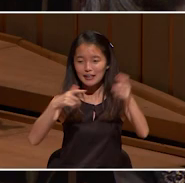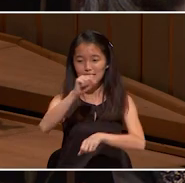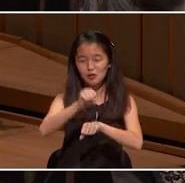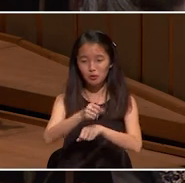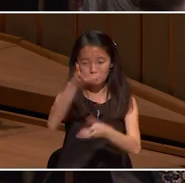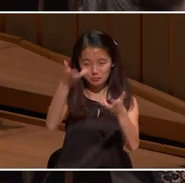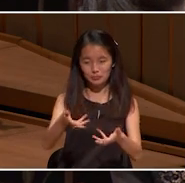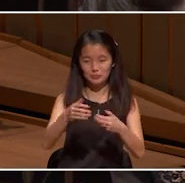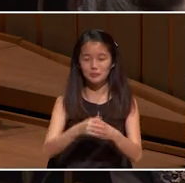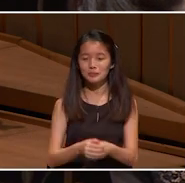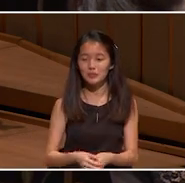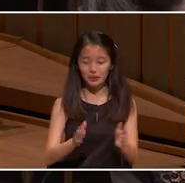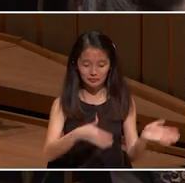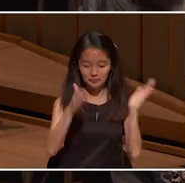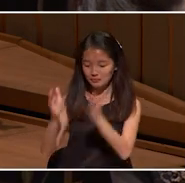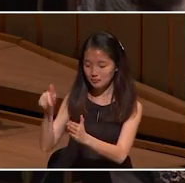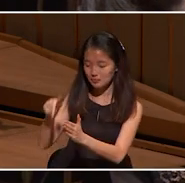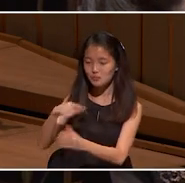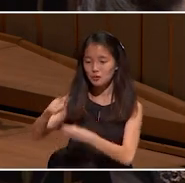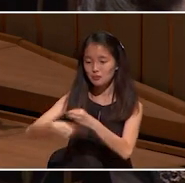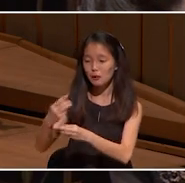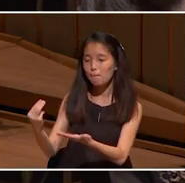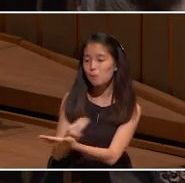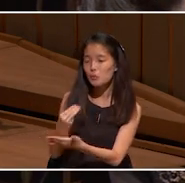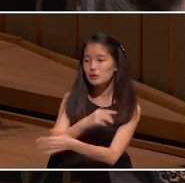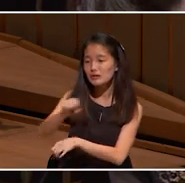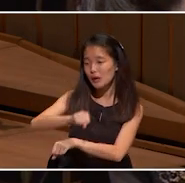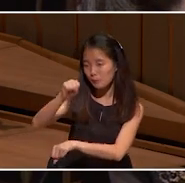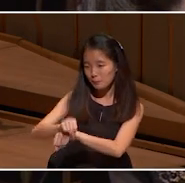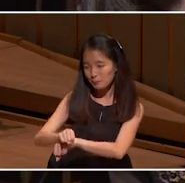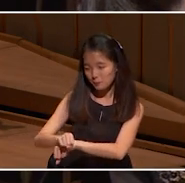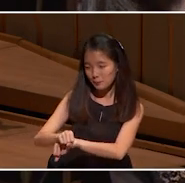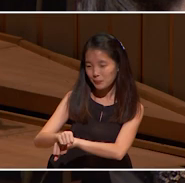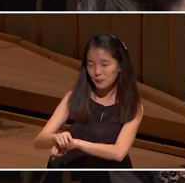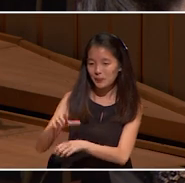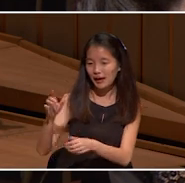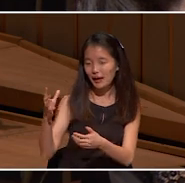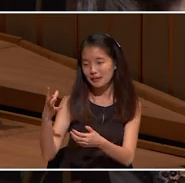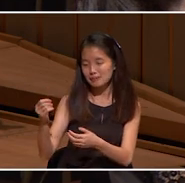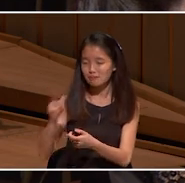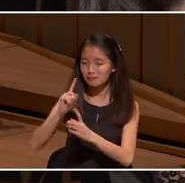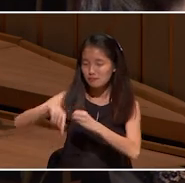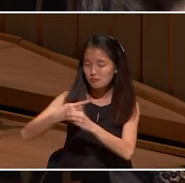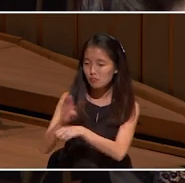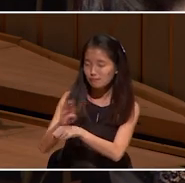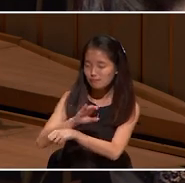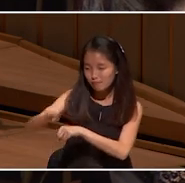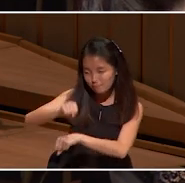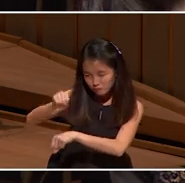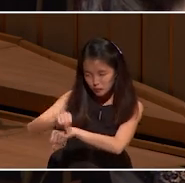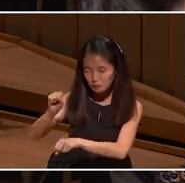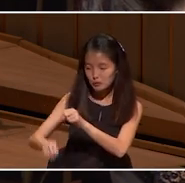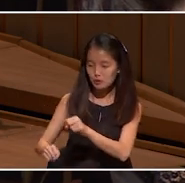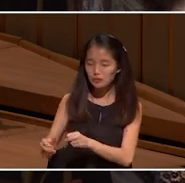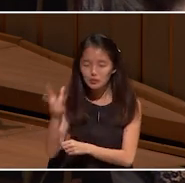Singapore. And you have to look out for the amazing solo violin near the end of the concerto,